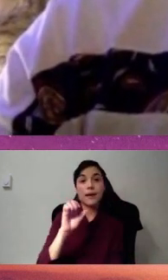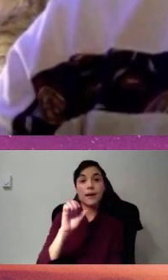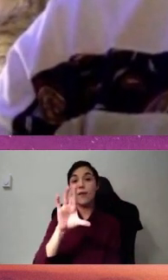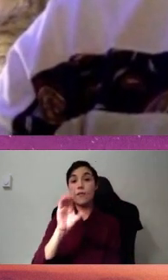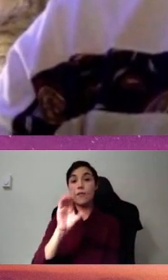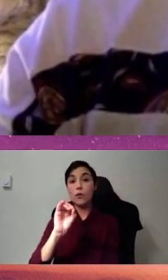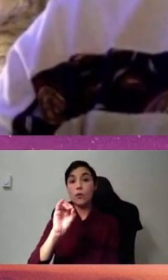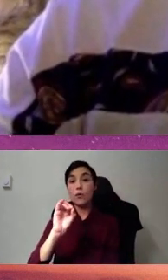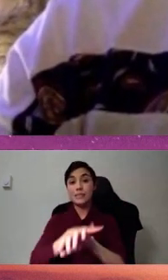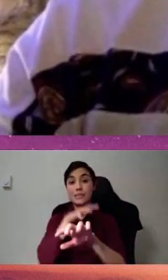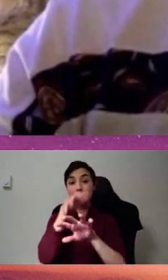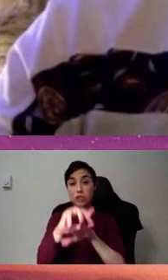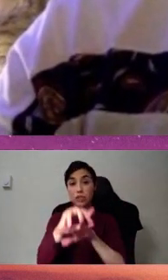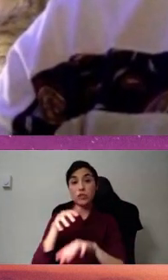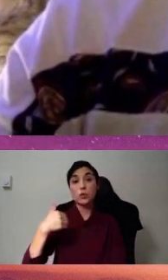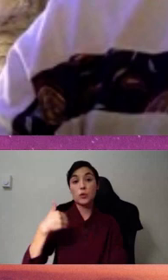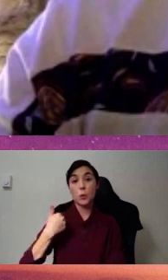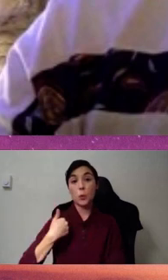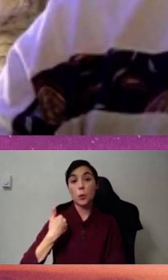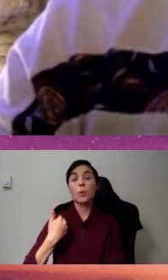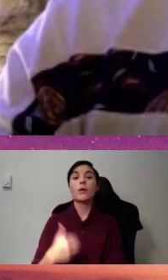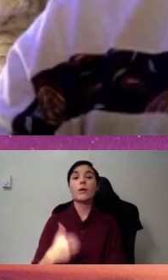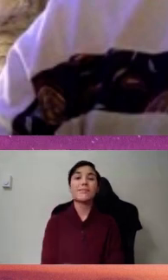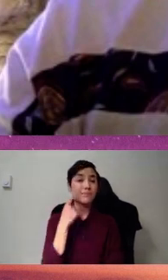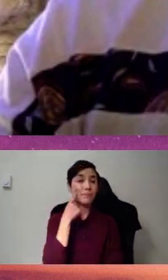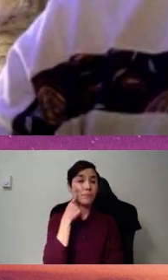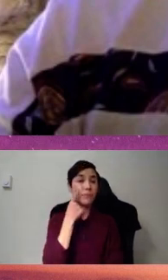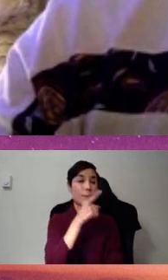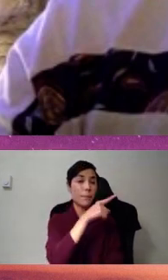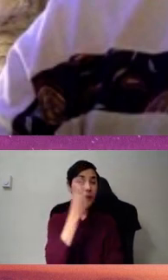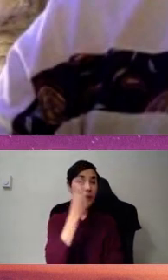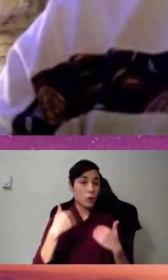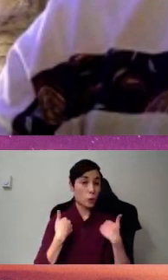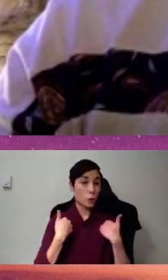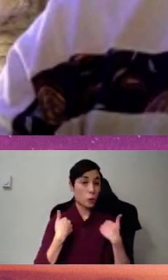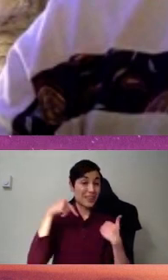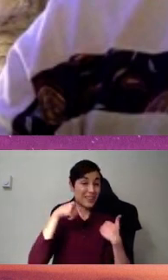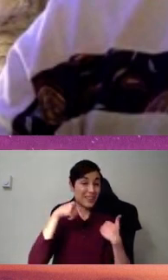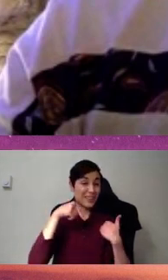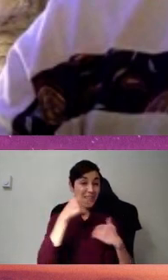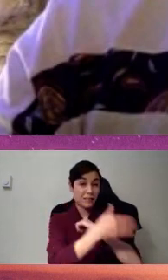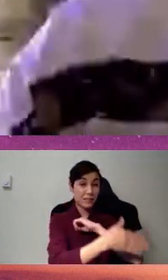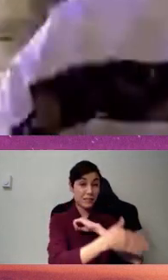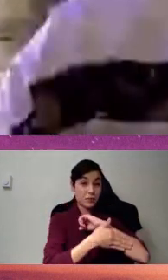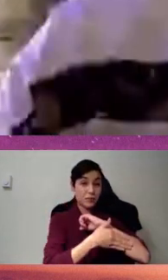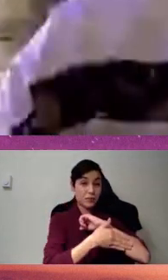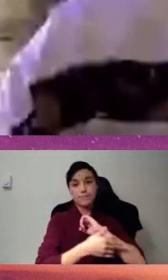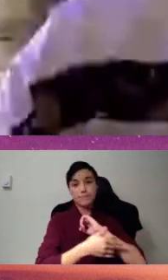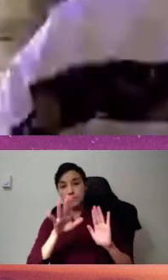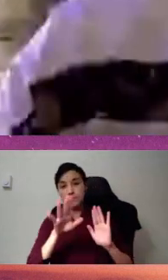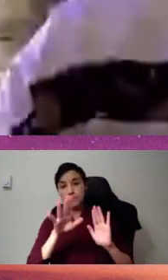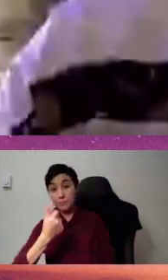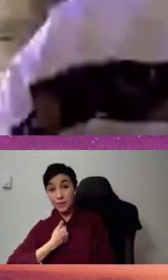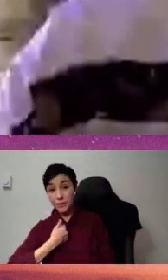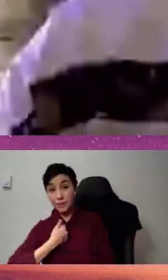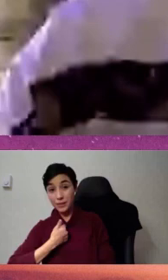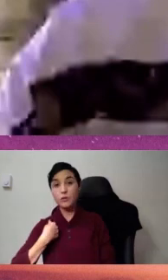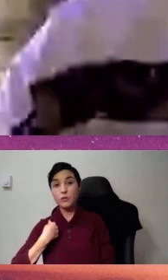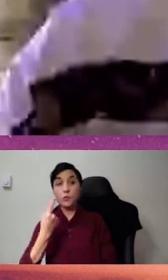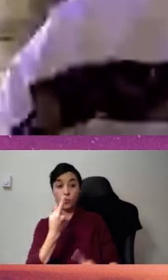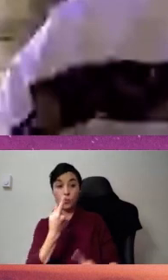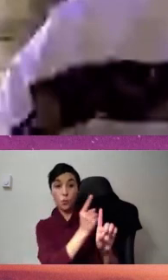this country. I was one of those youth when I was houseless on the streets of Nashville growing